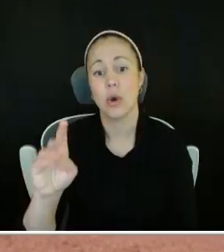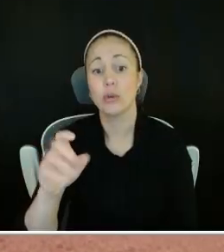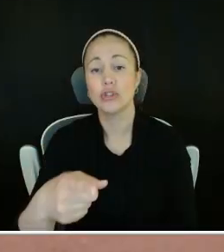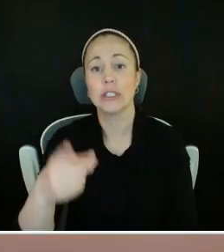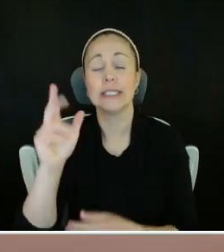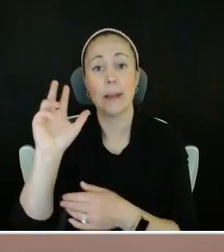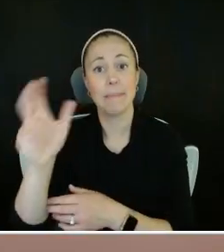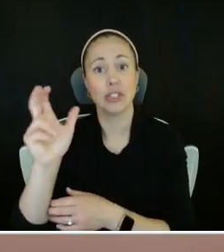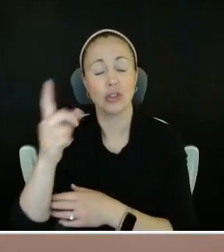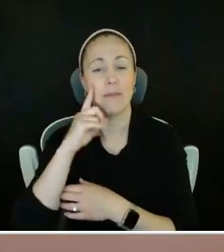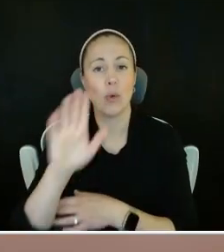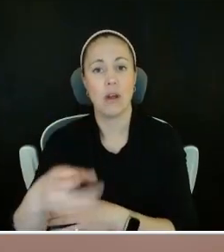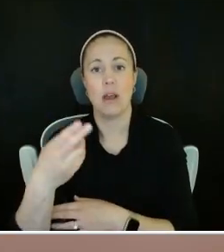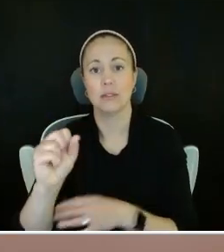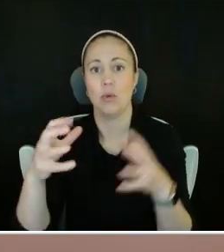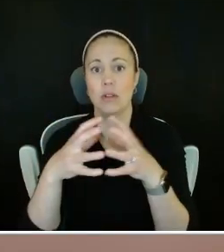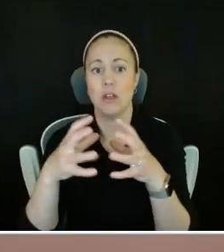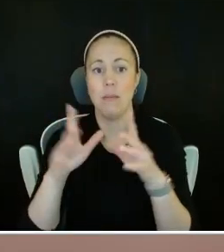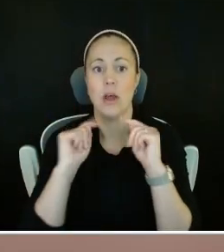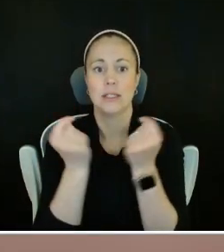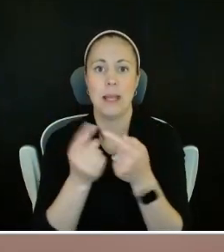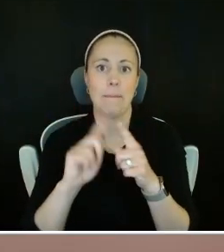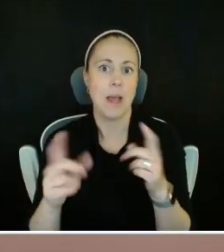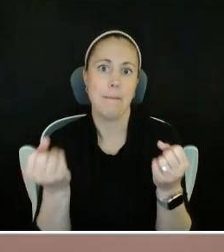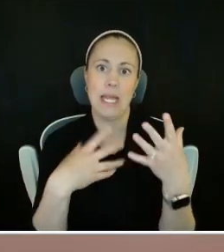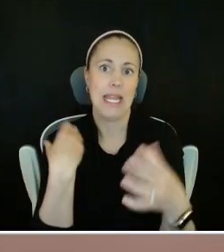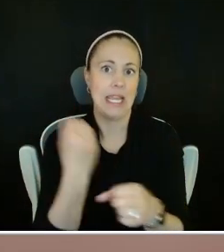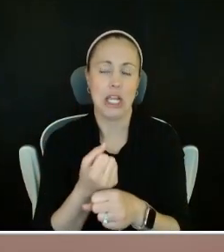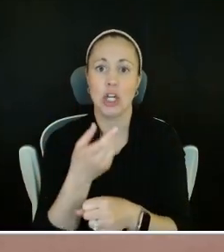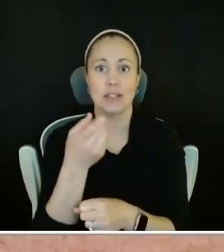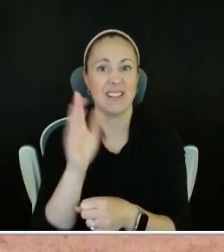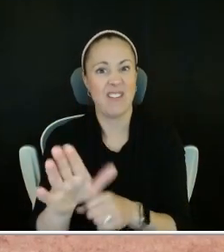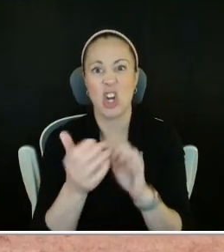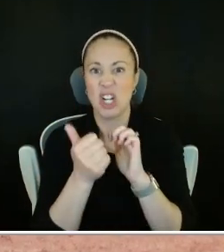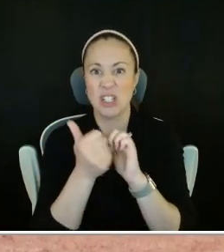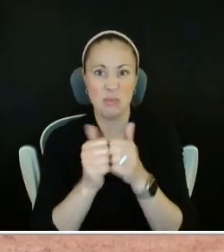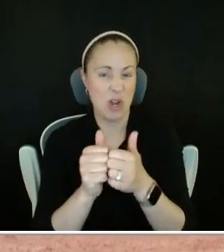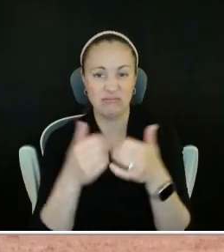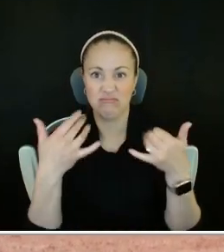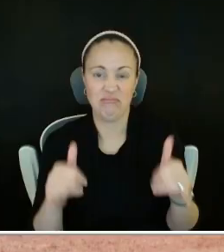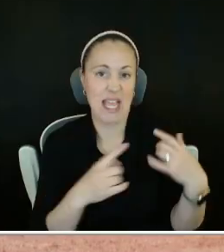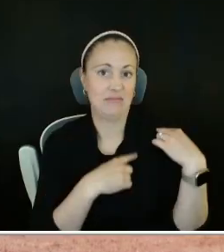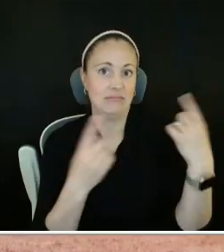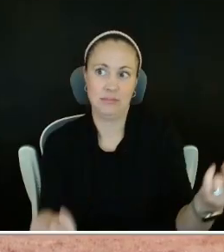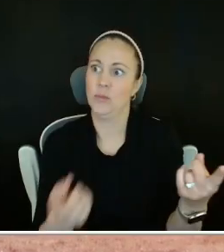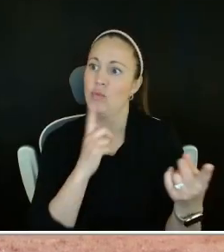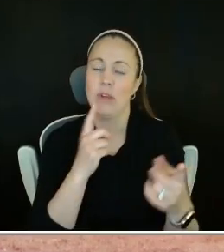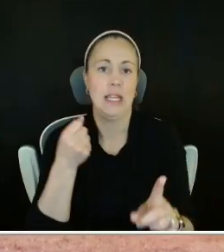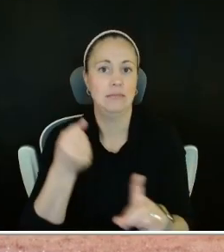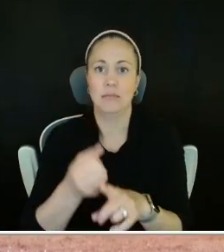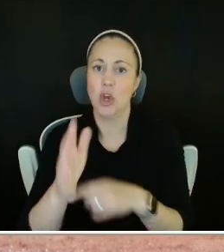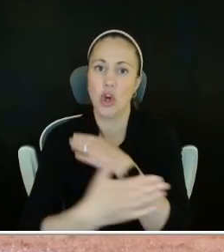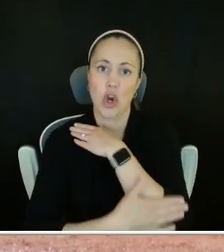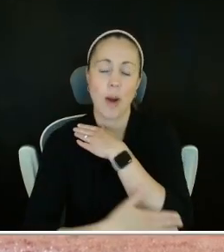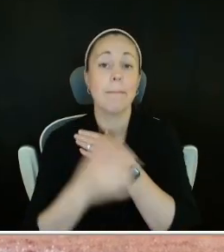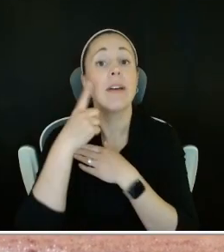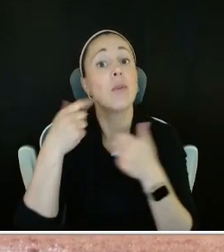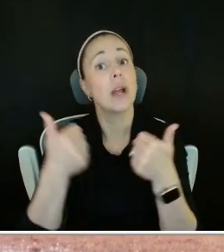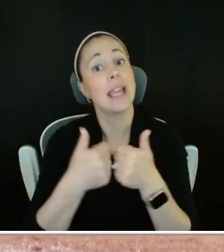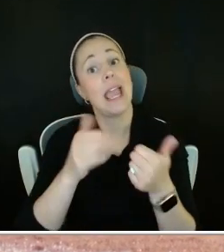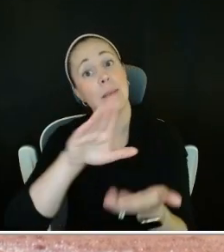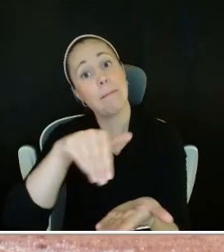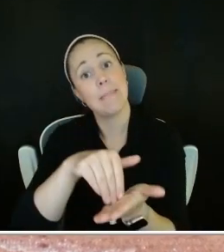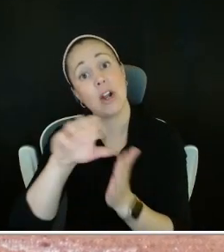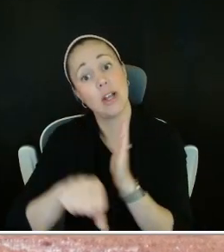but years of love for her sport has put wear and tear on her arm. It was during a game in the middle of the season she threw and